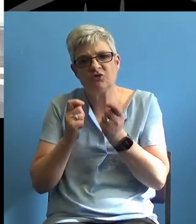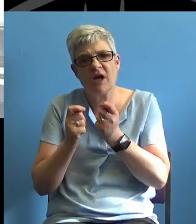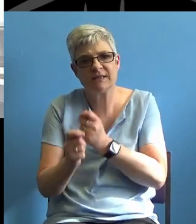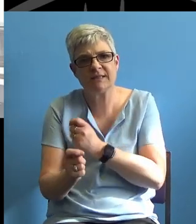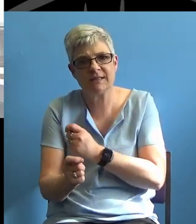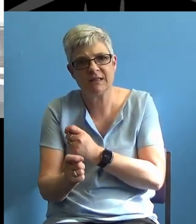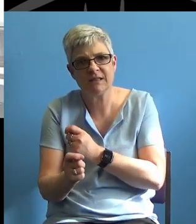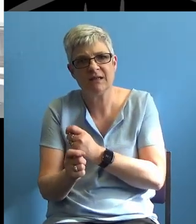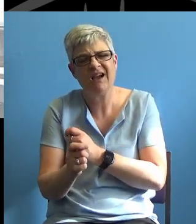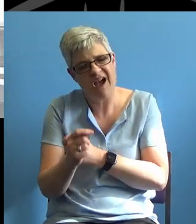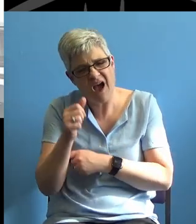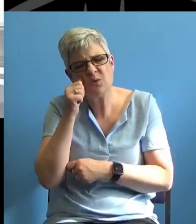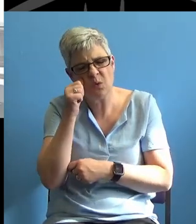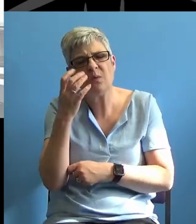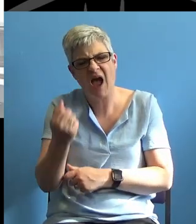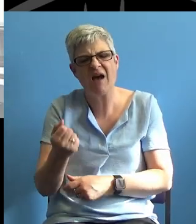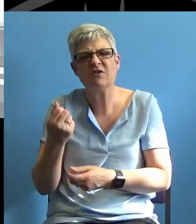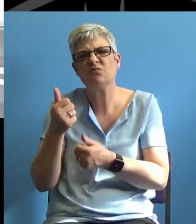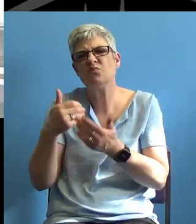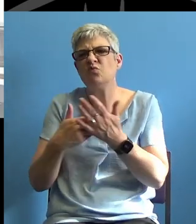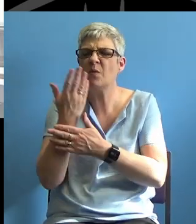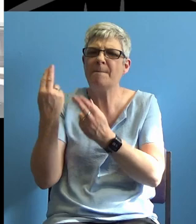as well as new joys.